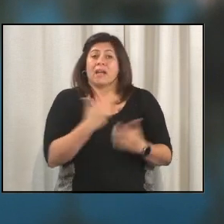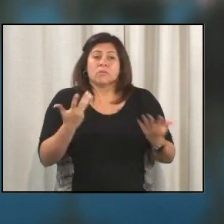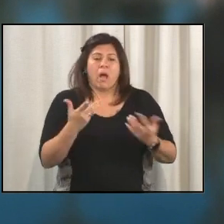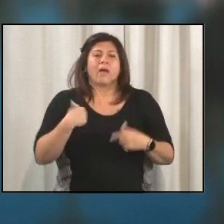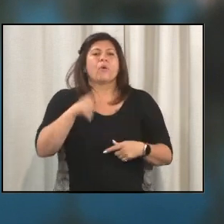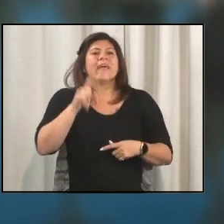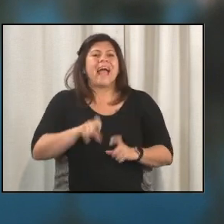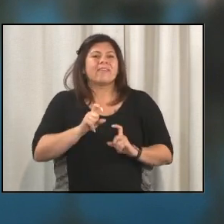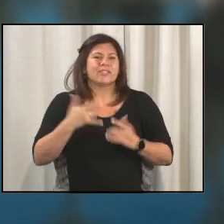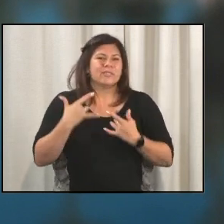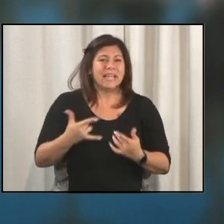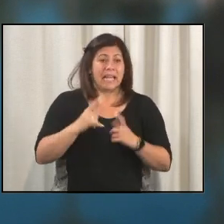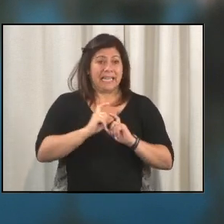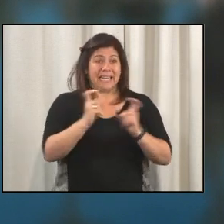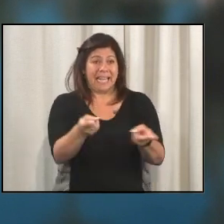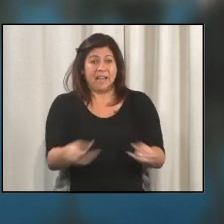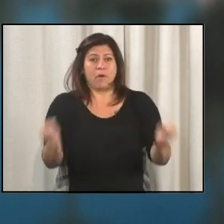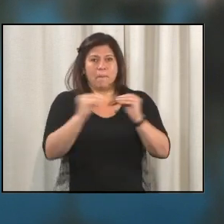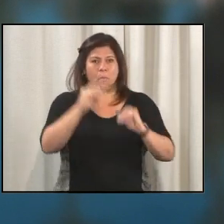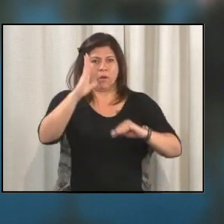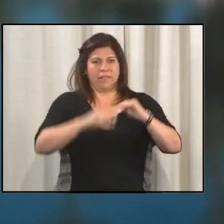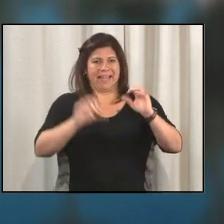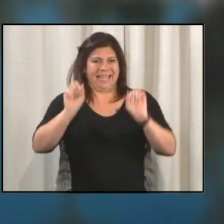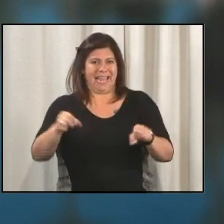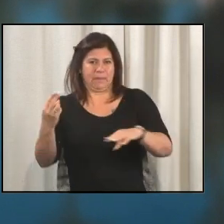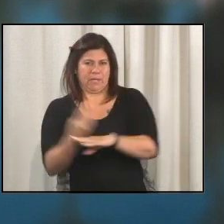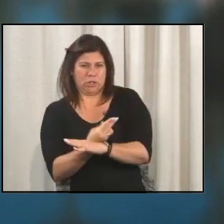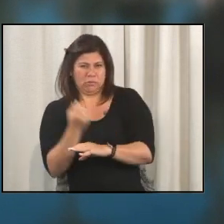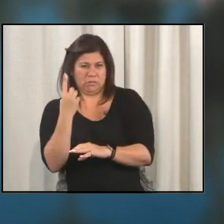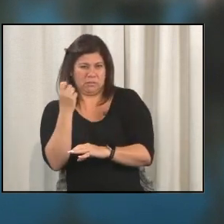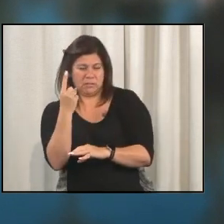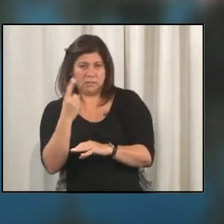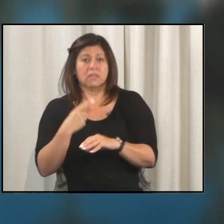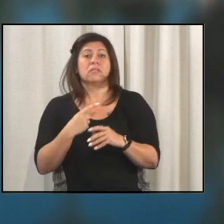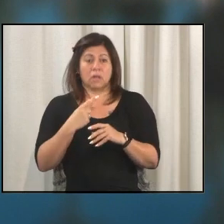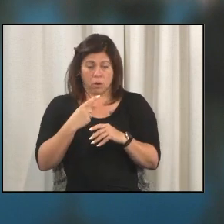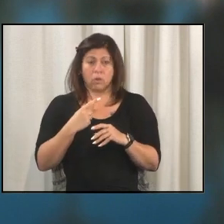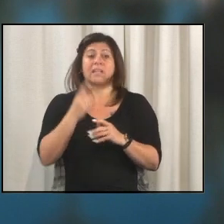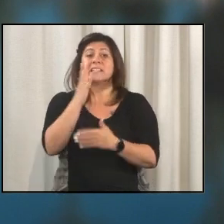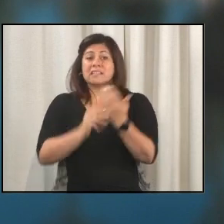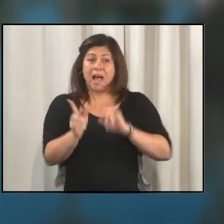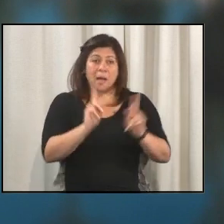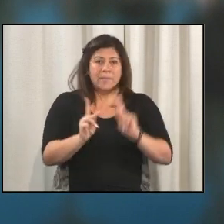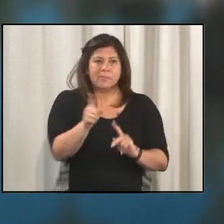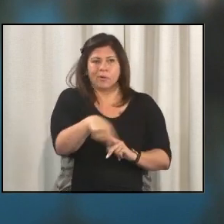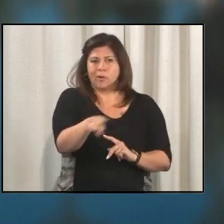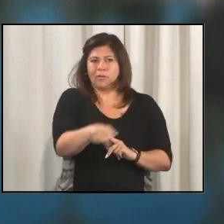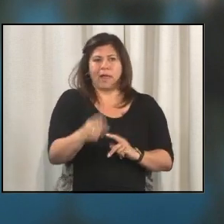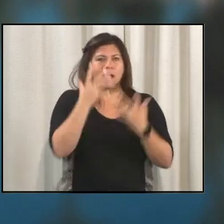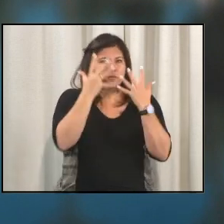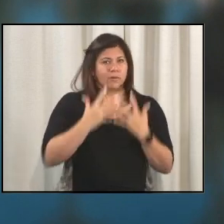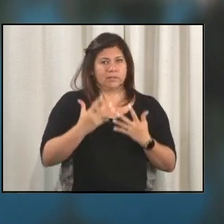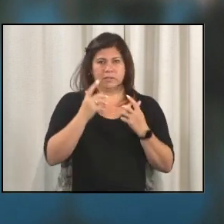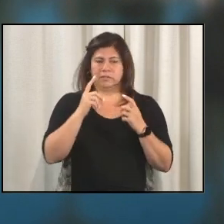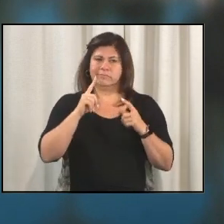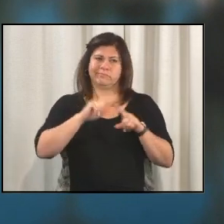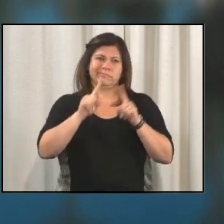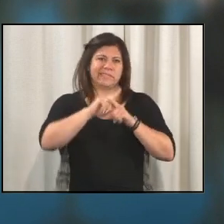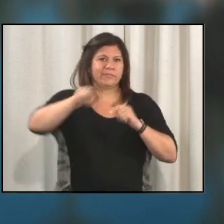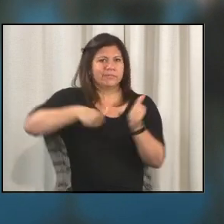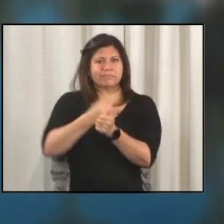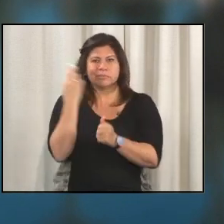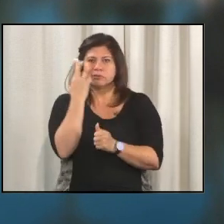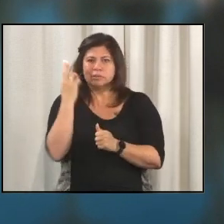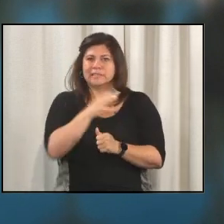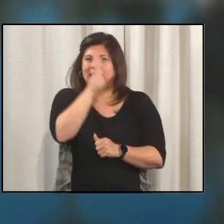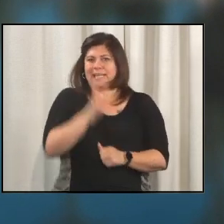issue more vouchers than can be used. Some persons will, unfortunately, due to many factors, never be able